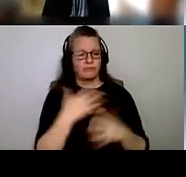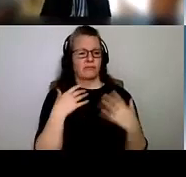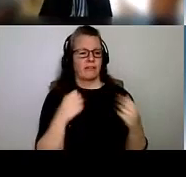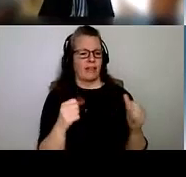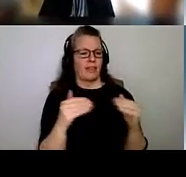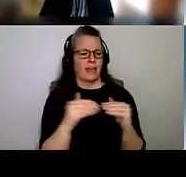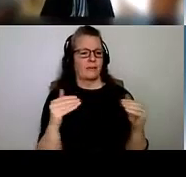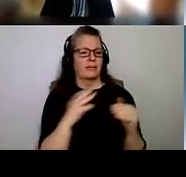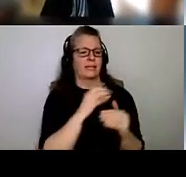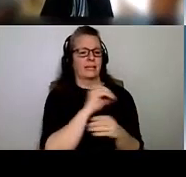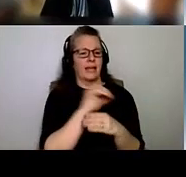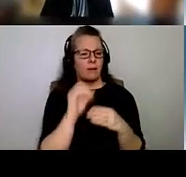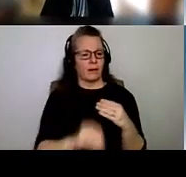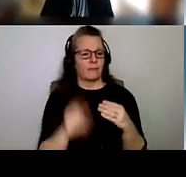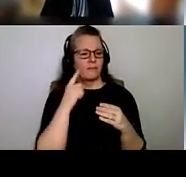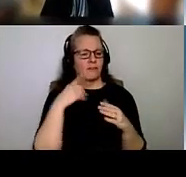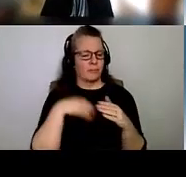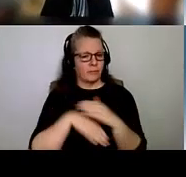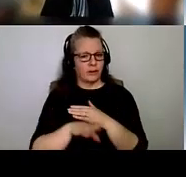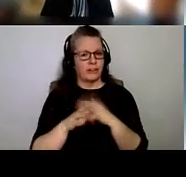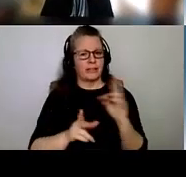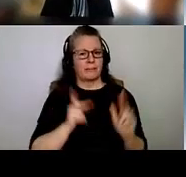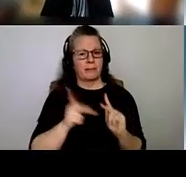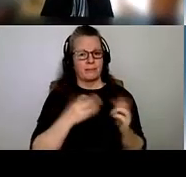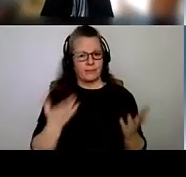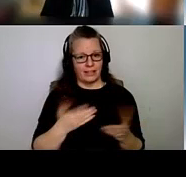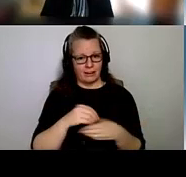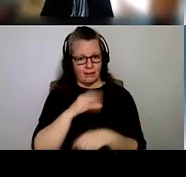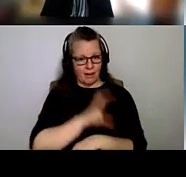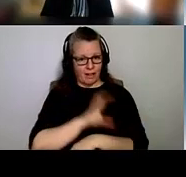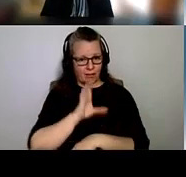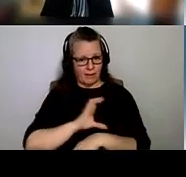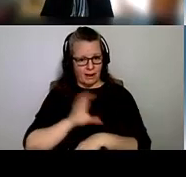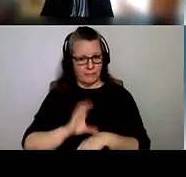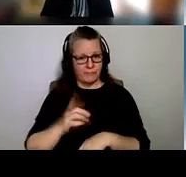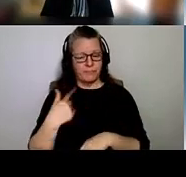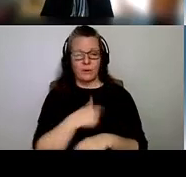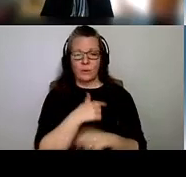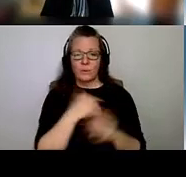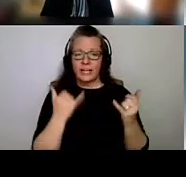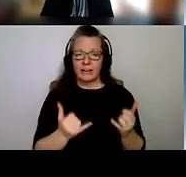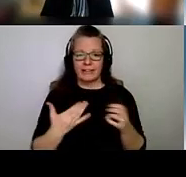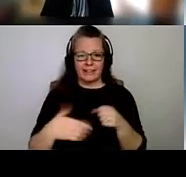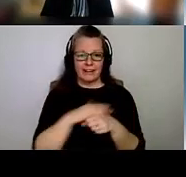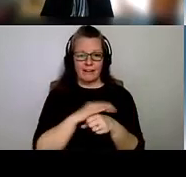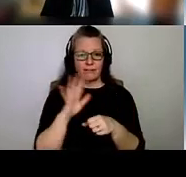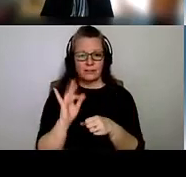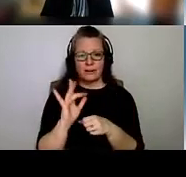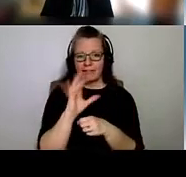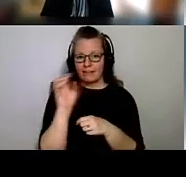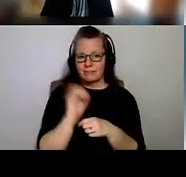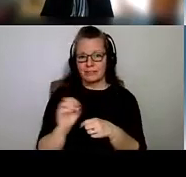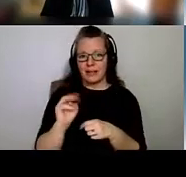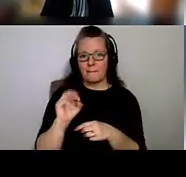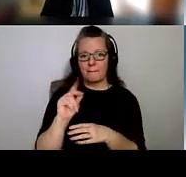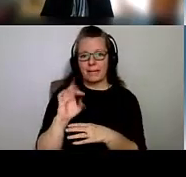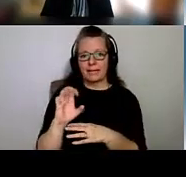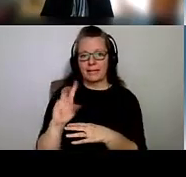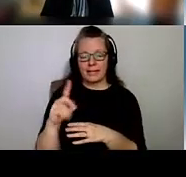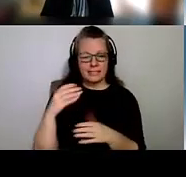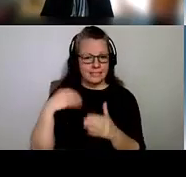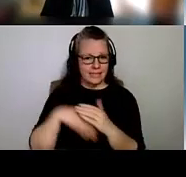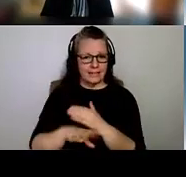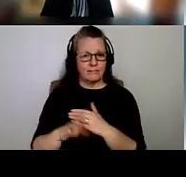and outcomes for birthing people here in Colorado. And we currently cover 25% of Medicaid deliveries through our